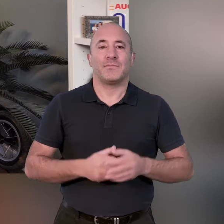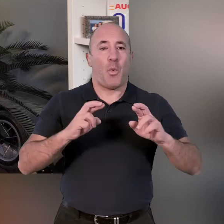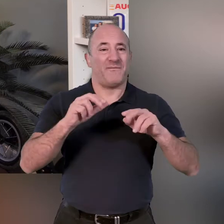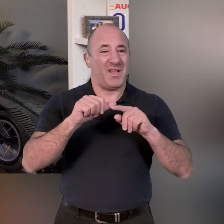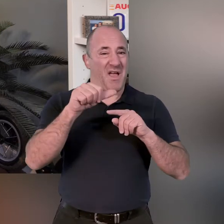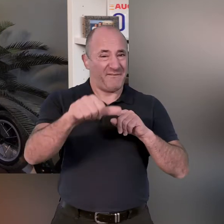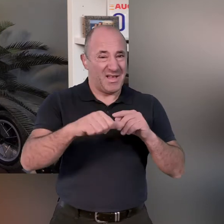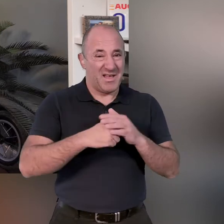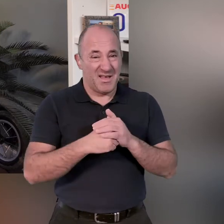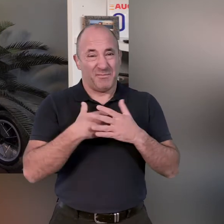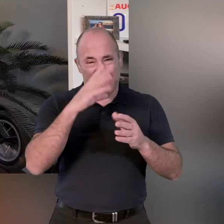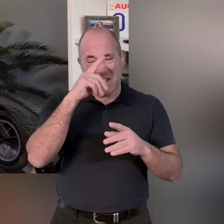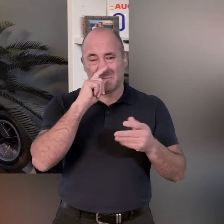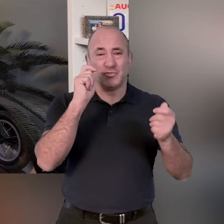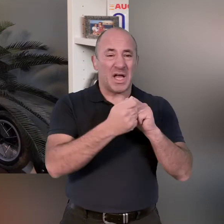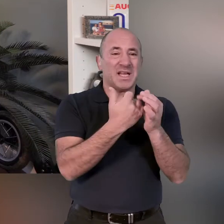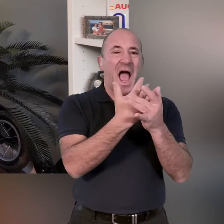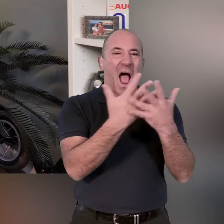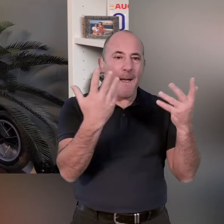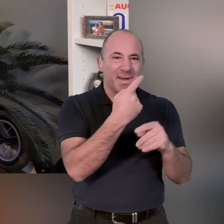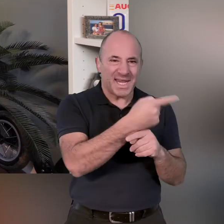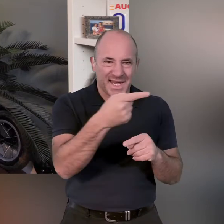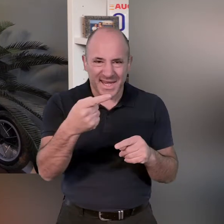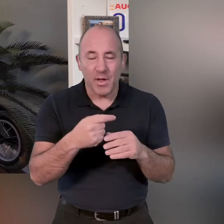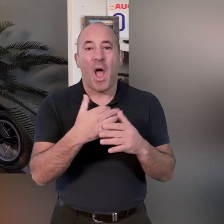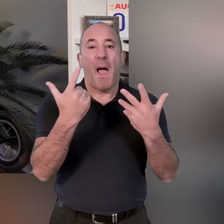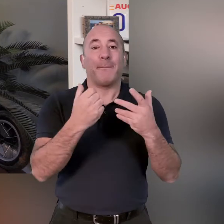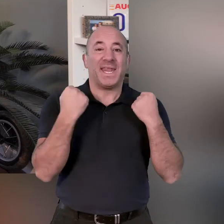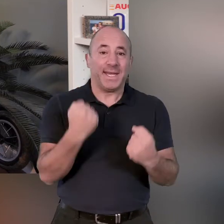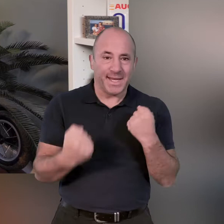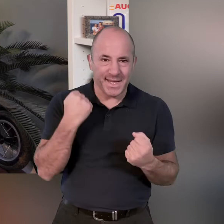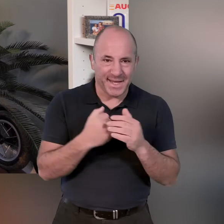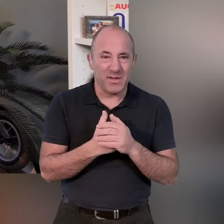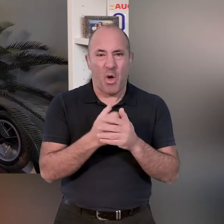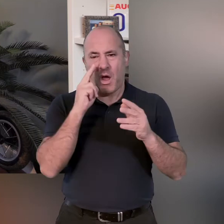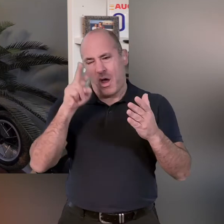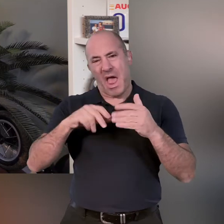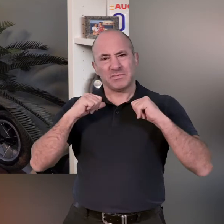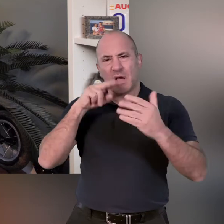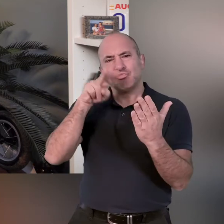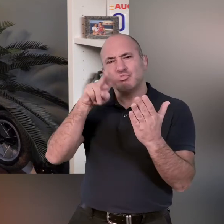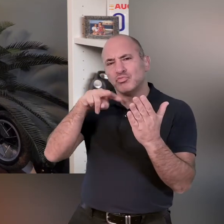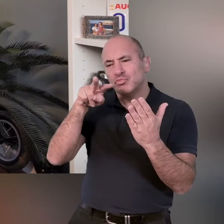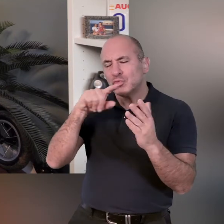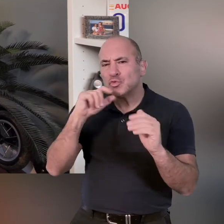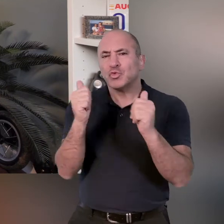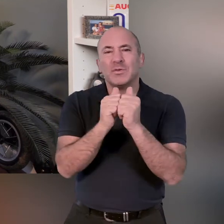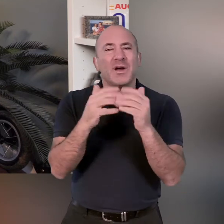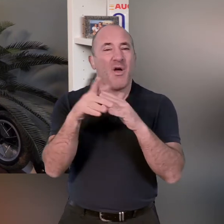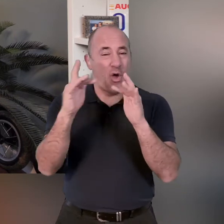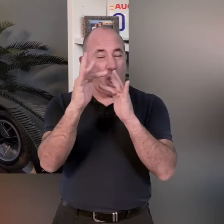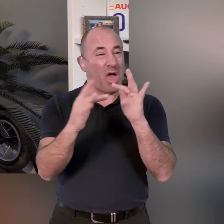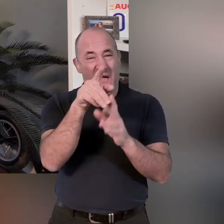So hopefully after this, as I said, you can change sets, you can change reps, you can have a look up at exercises, find ones that you might like to do